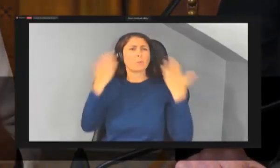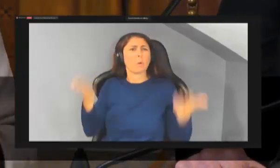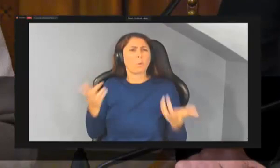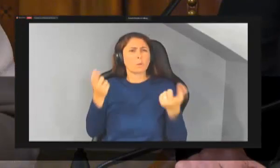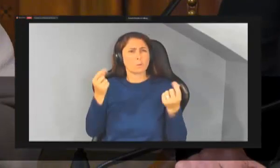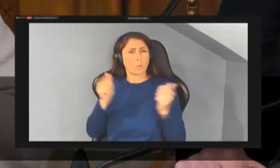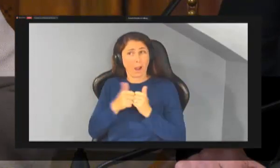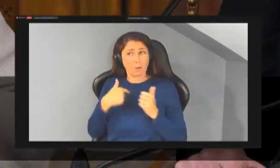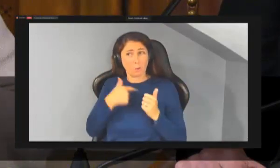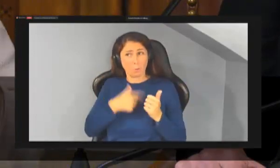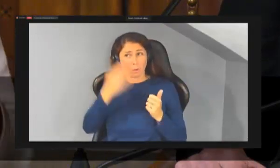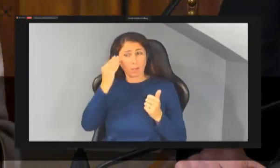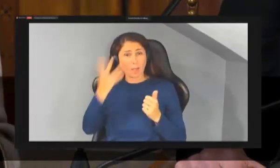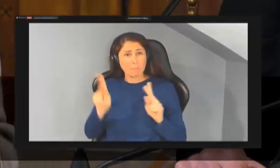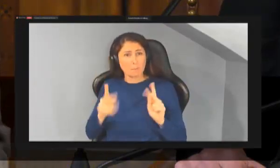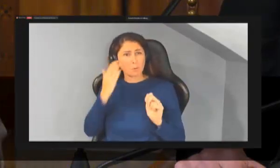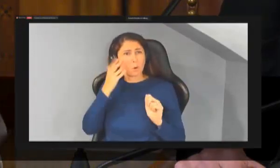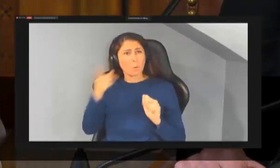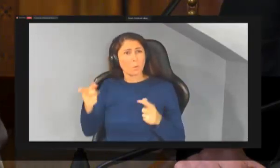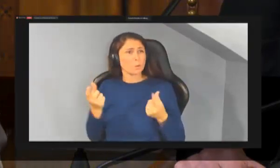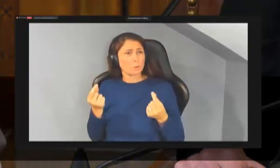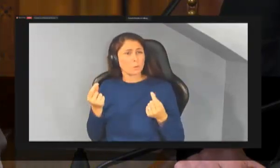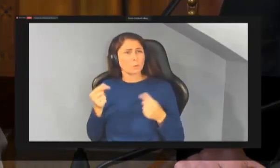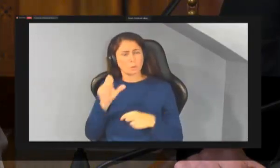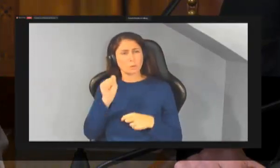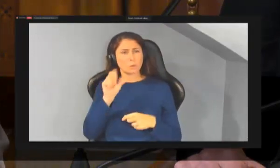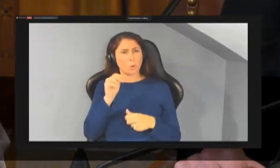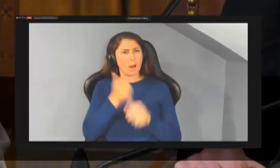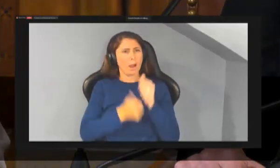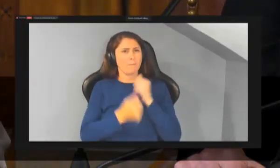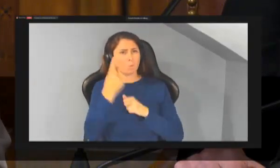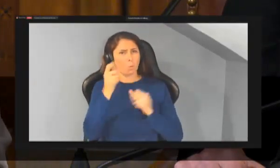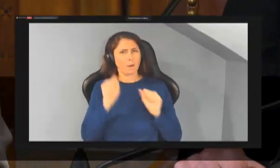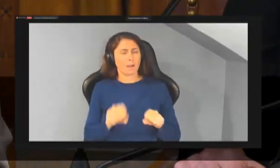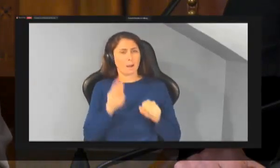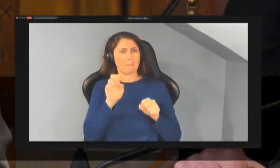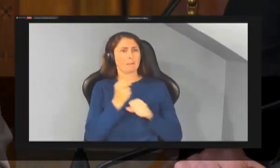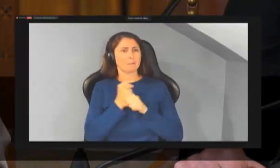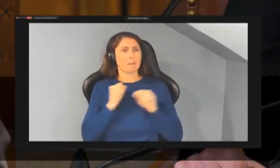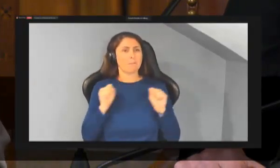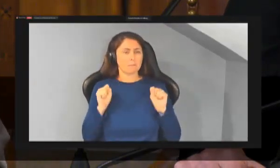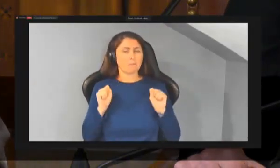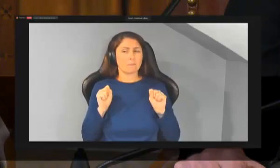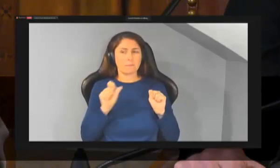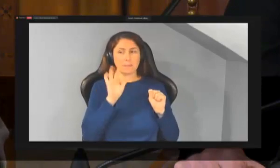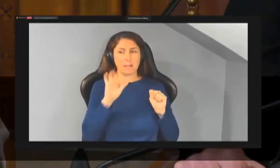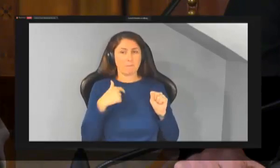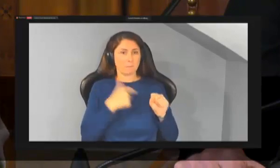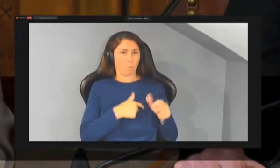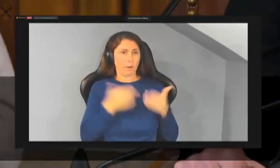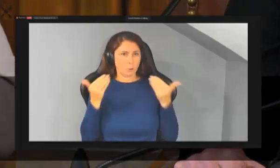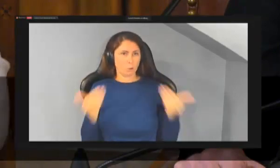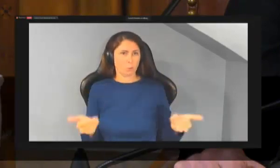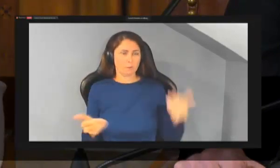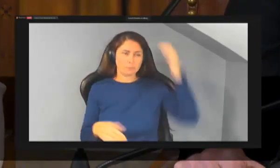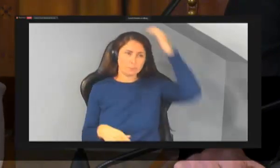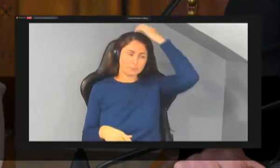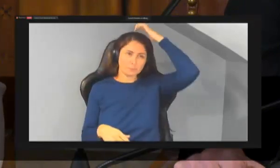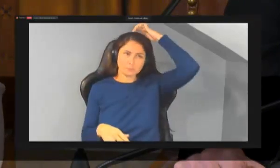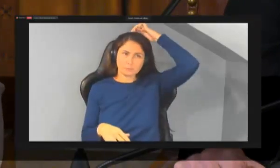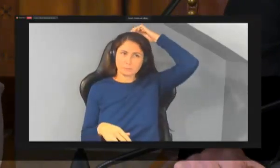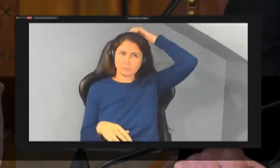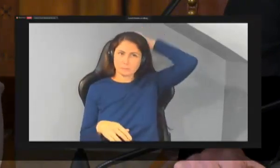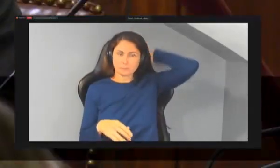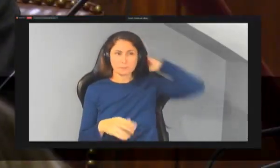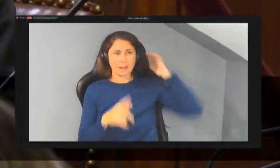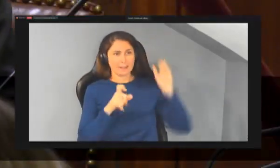what you're going to do? And so that everybody can stay safe if we do it. So do you have an answer. Any of those answers?